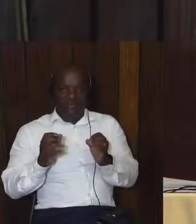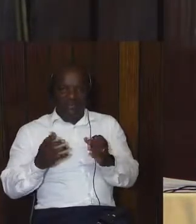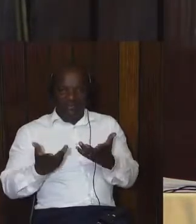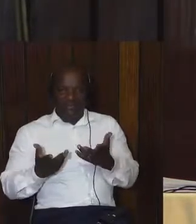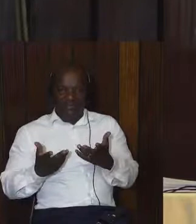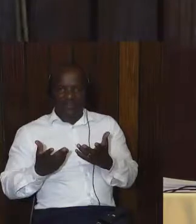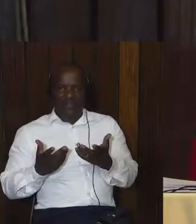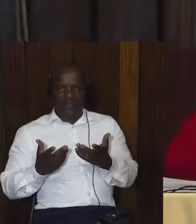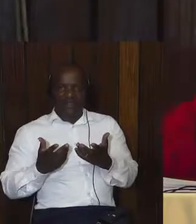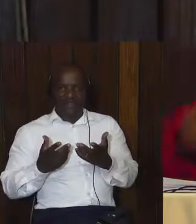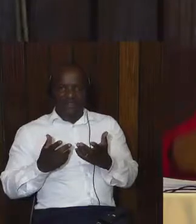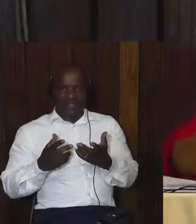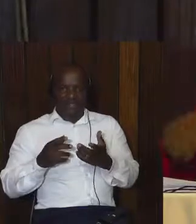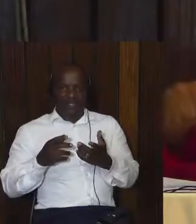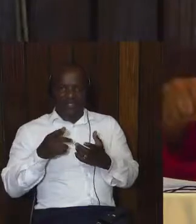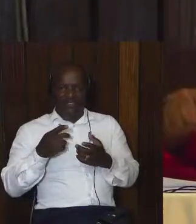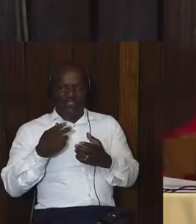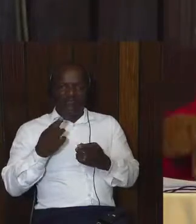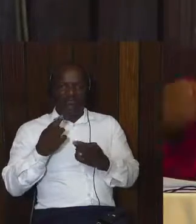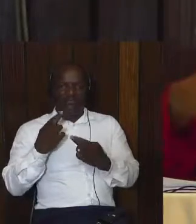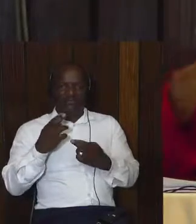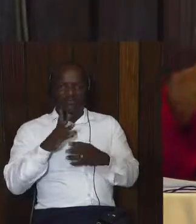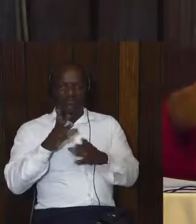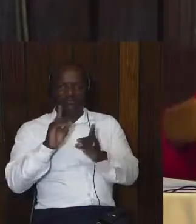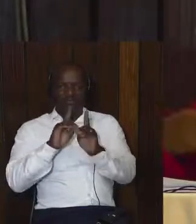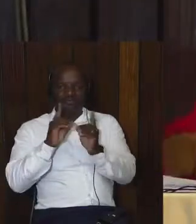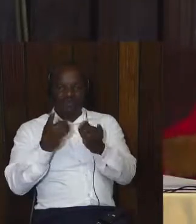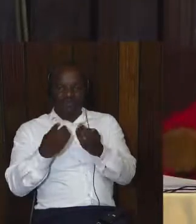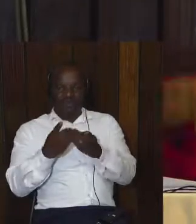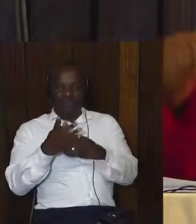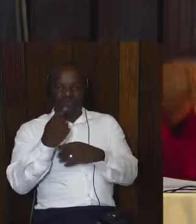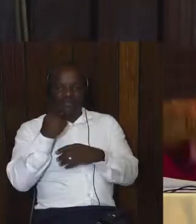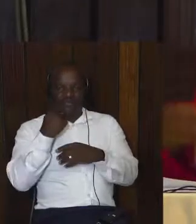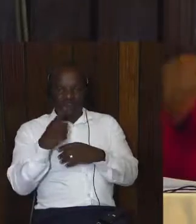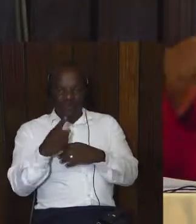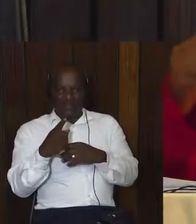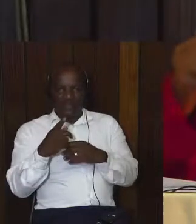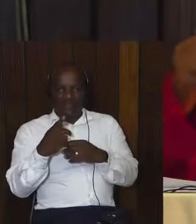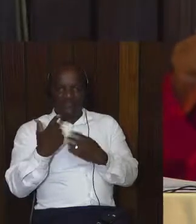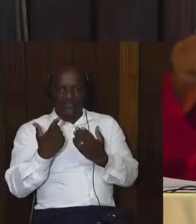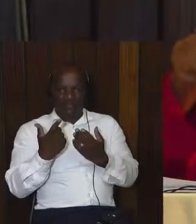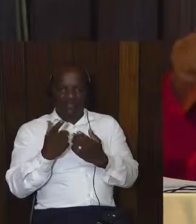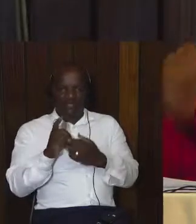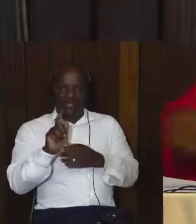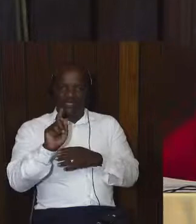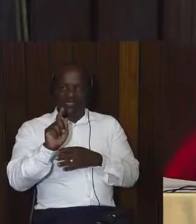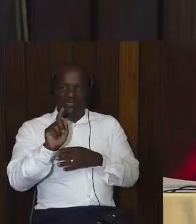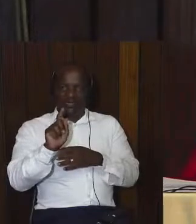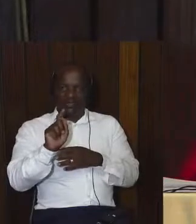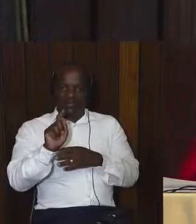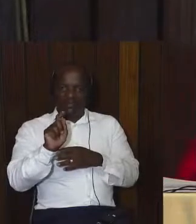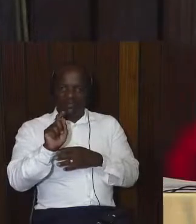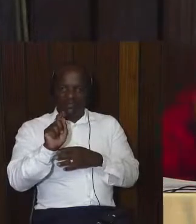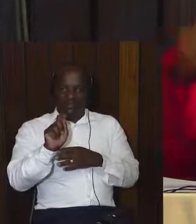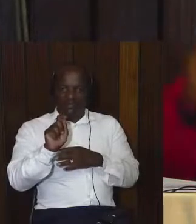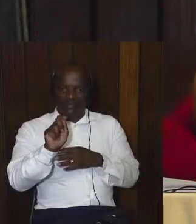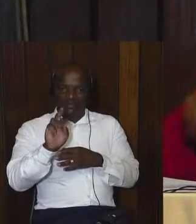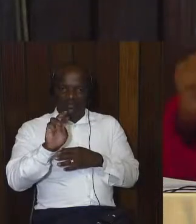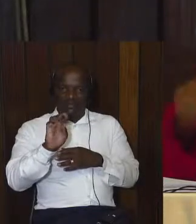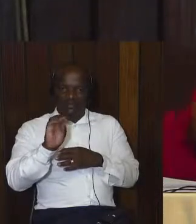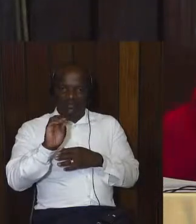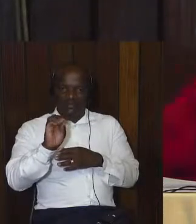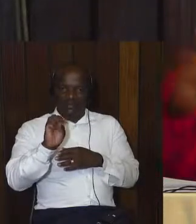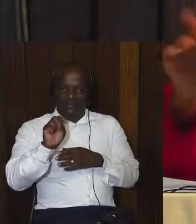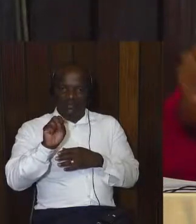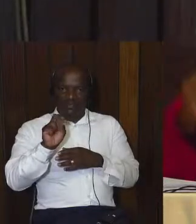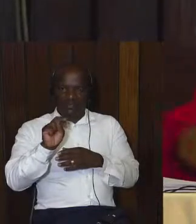an issue. We're told by the department at some point in time that the Transnet servitude. There were